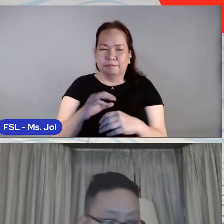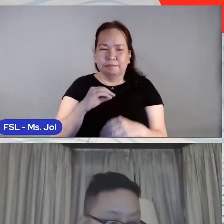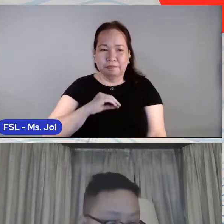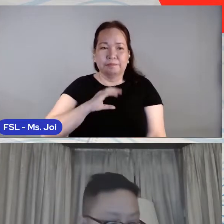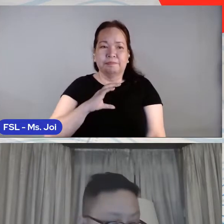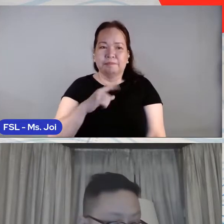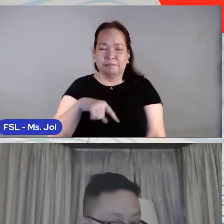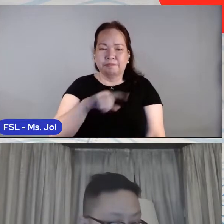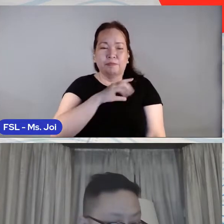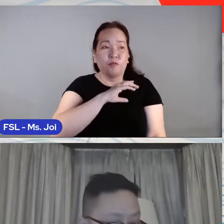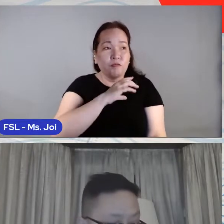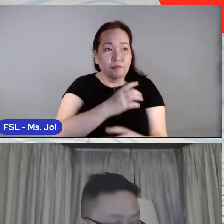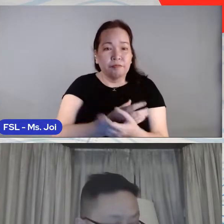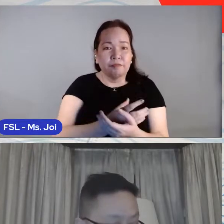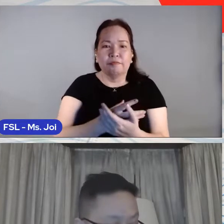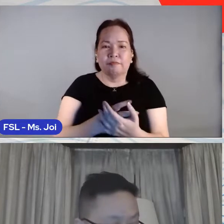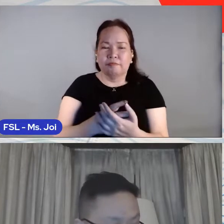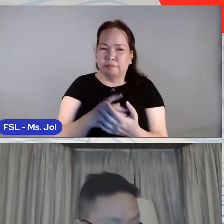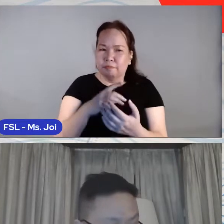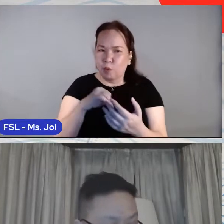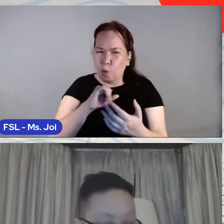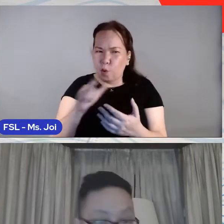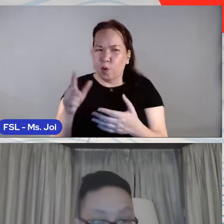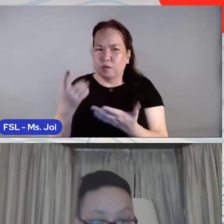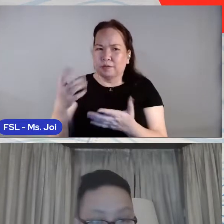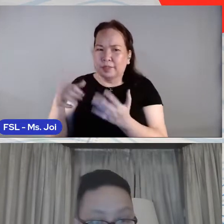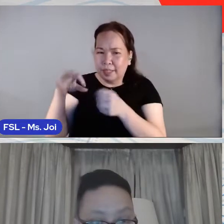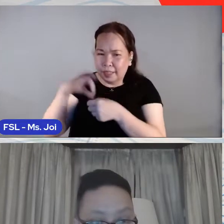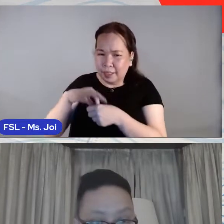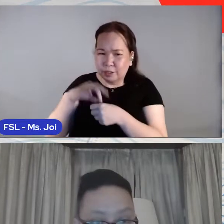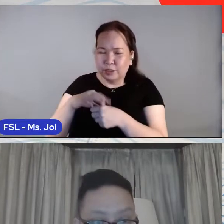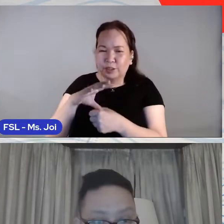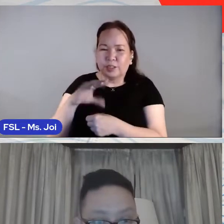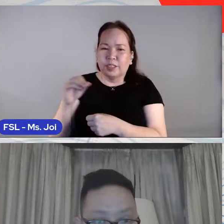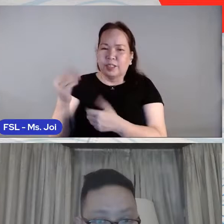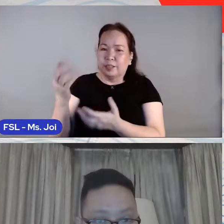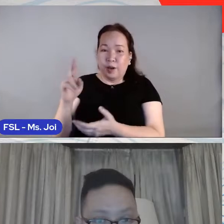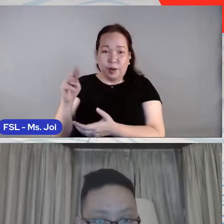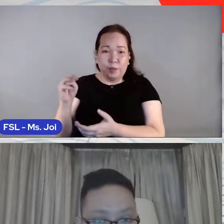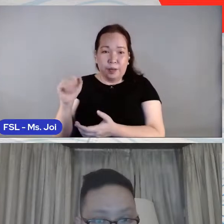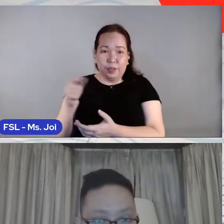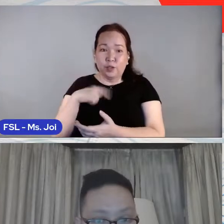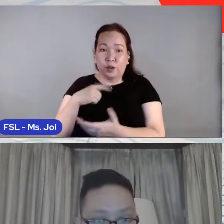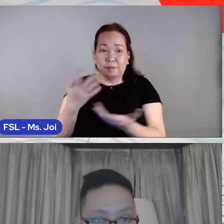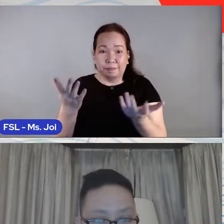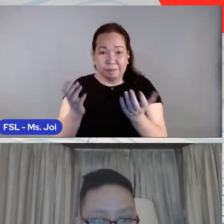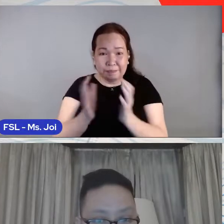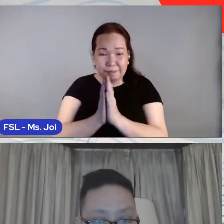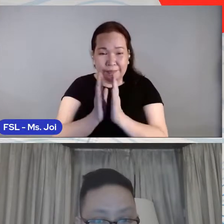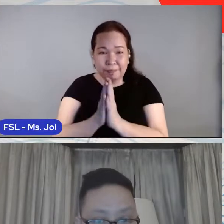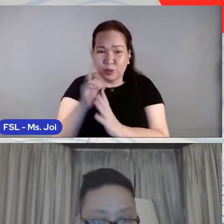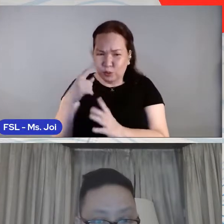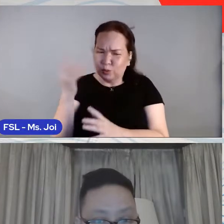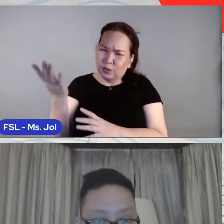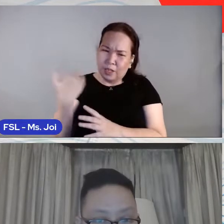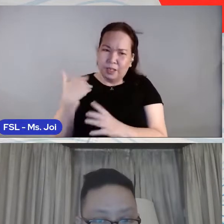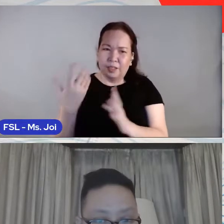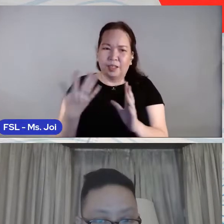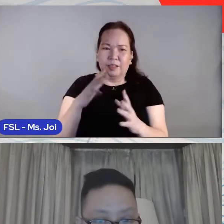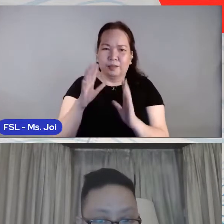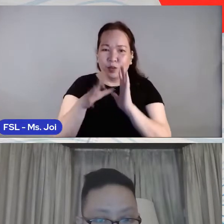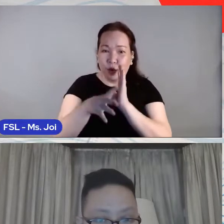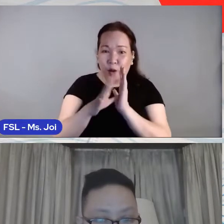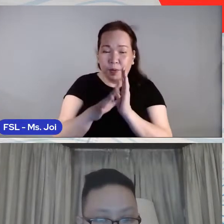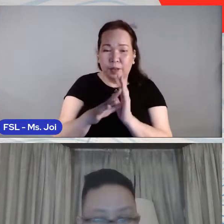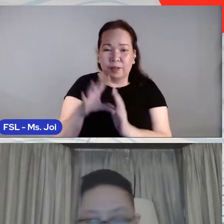election system and to the elections as a whole. So we are inviting everyone to please check COMELEC's Facebook and YouTube accounts